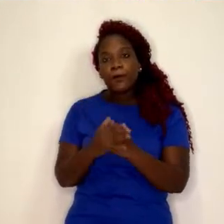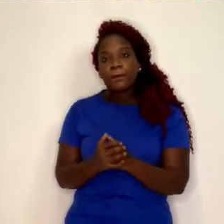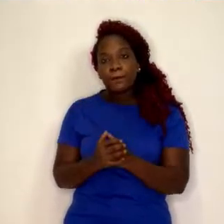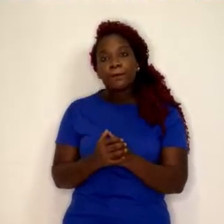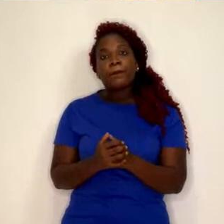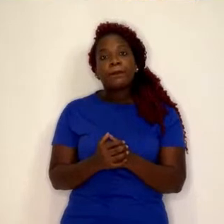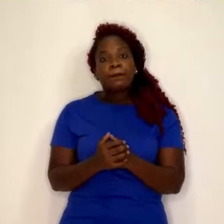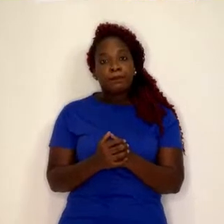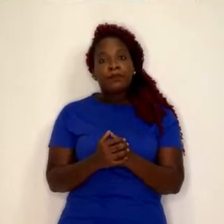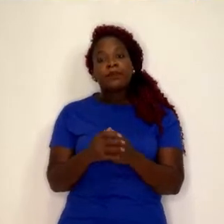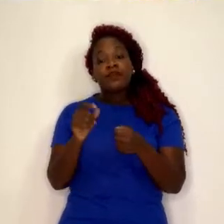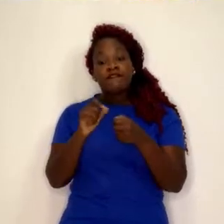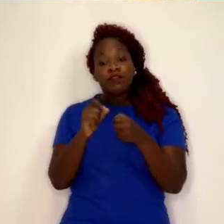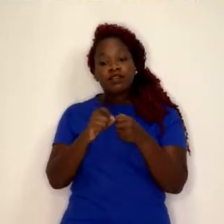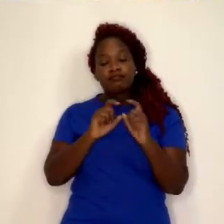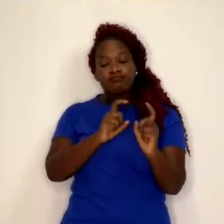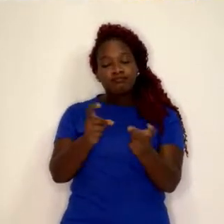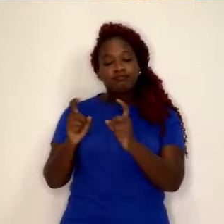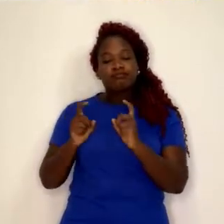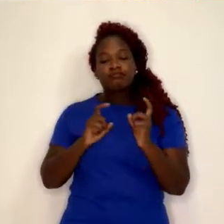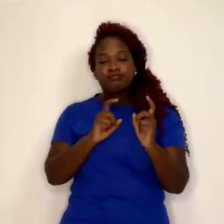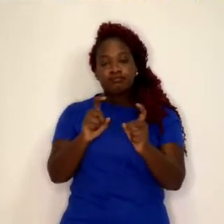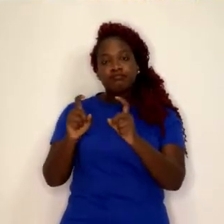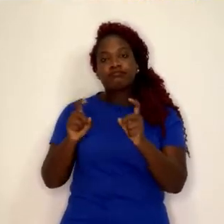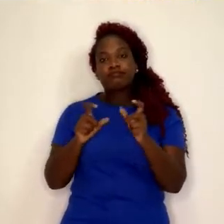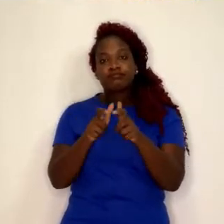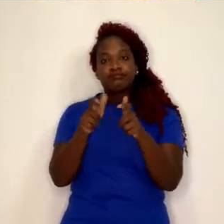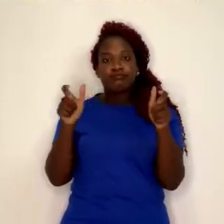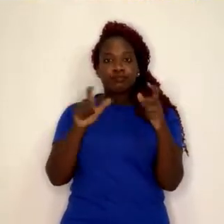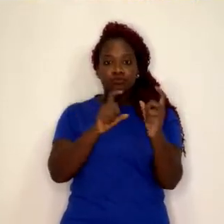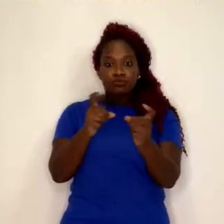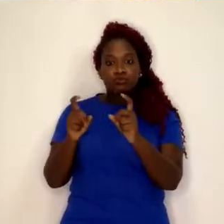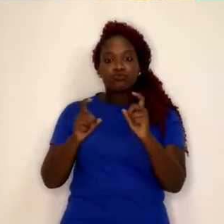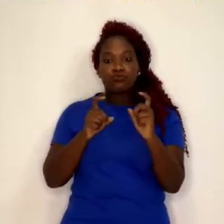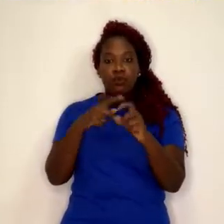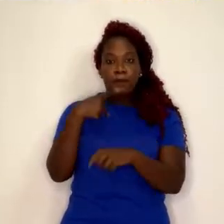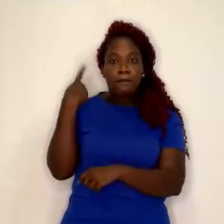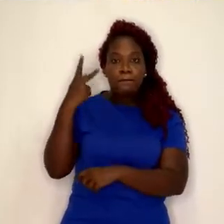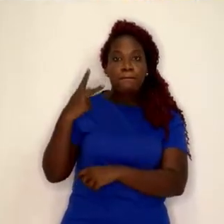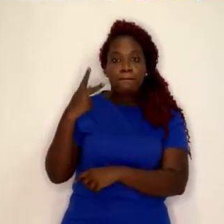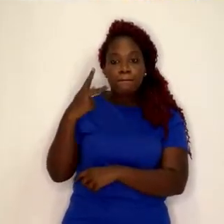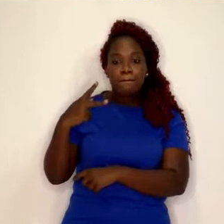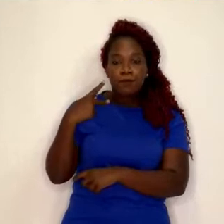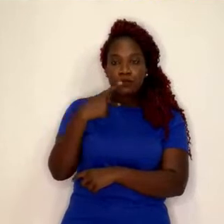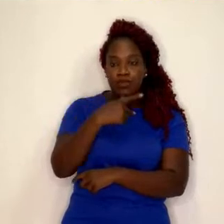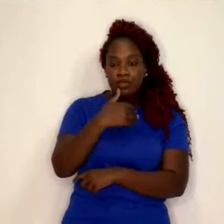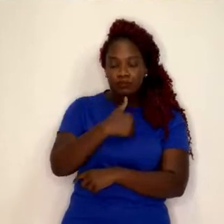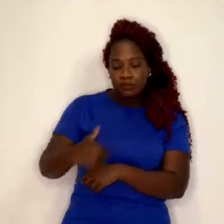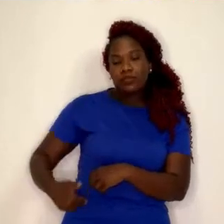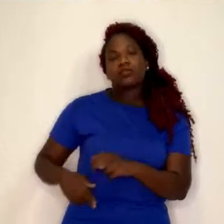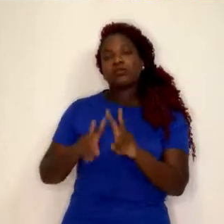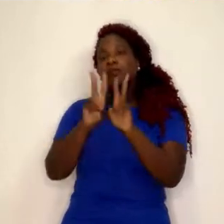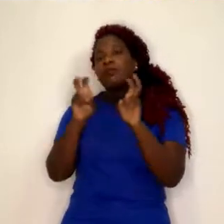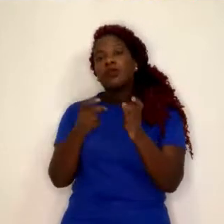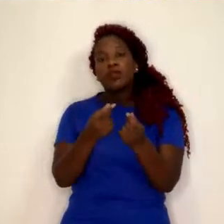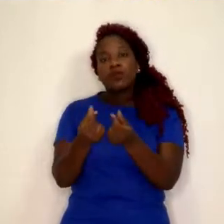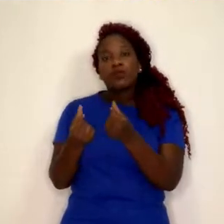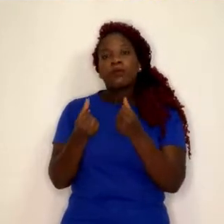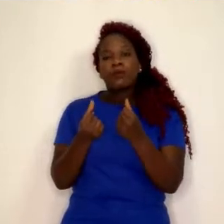also going through organizing this debate and broadening public debates about the economy